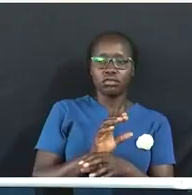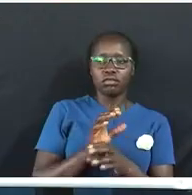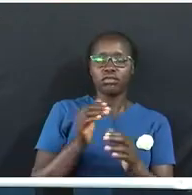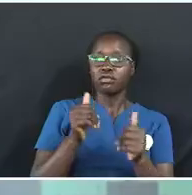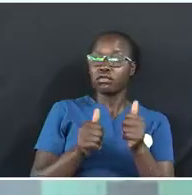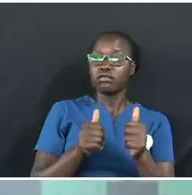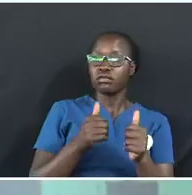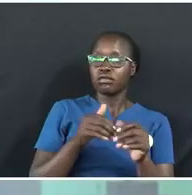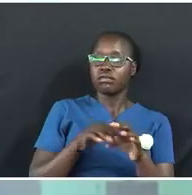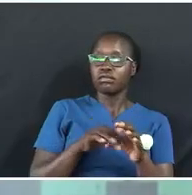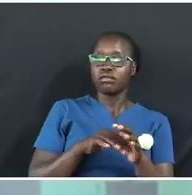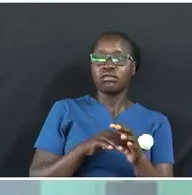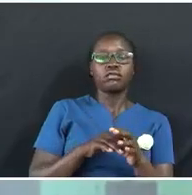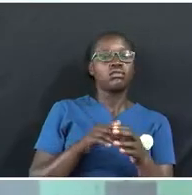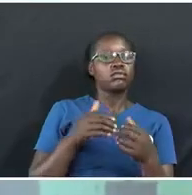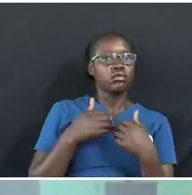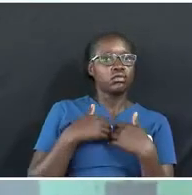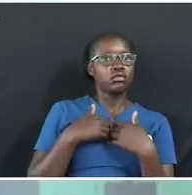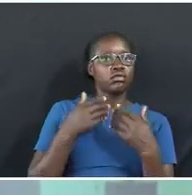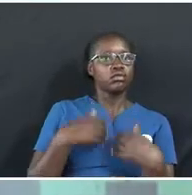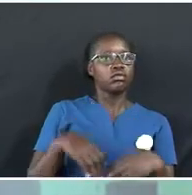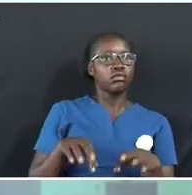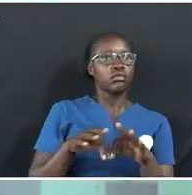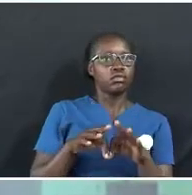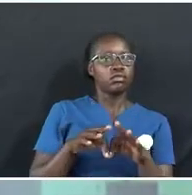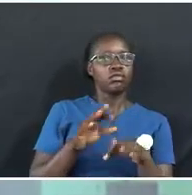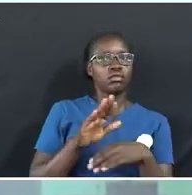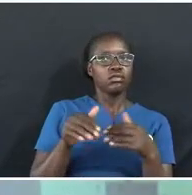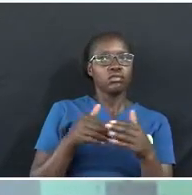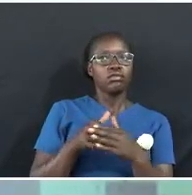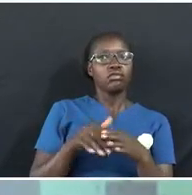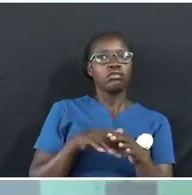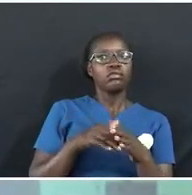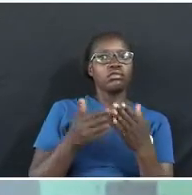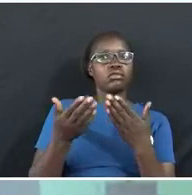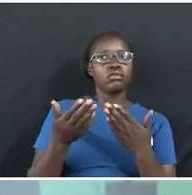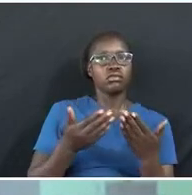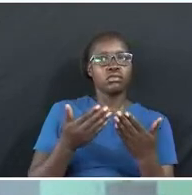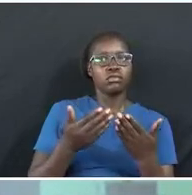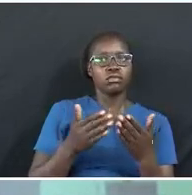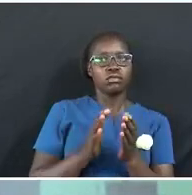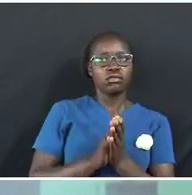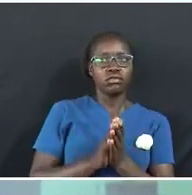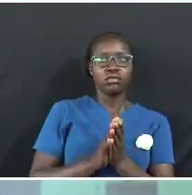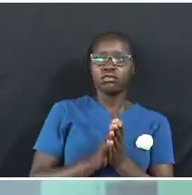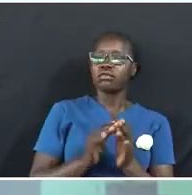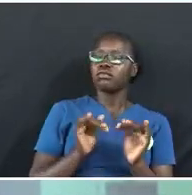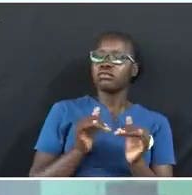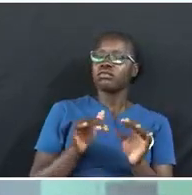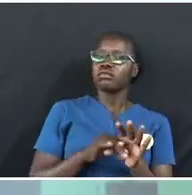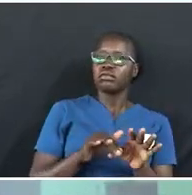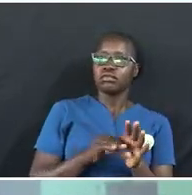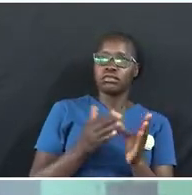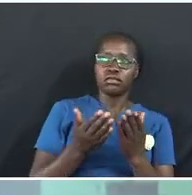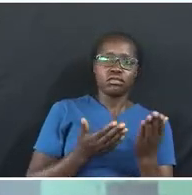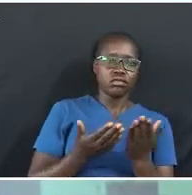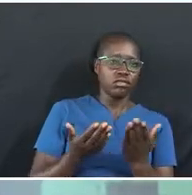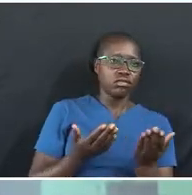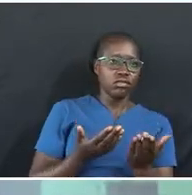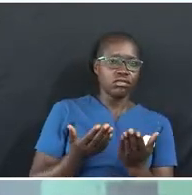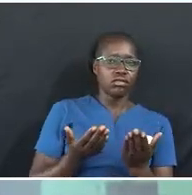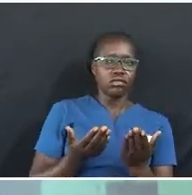our field. Over 3,000 members. The only church with the greatest membership in South Nairobi, Kajiado